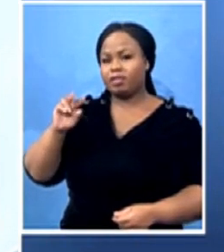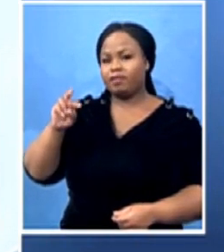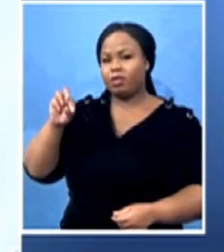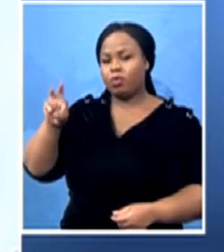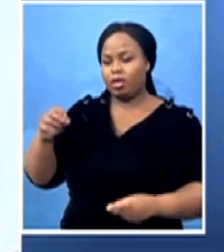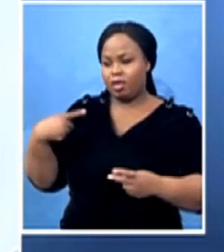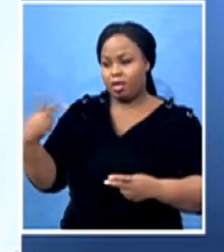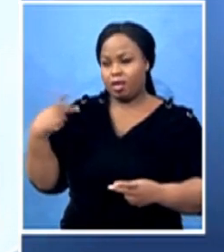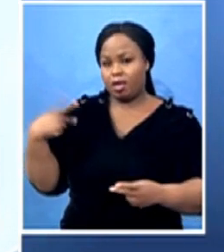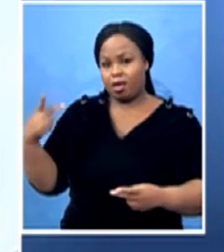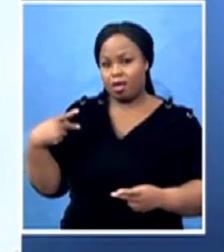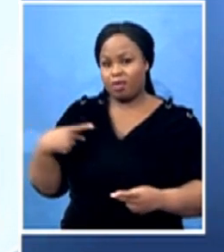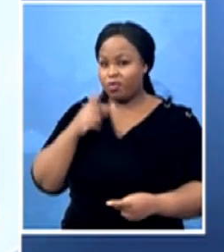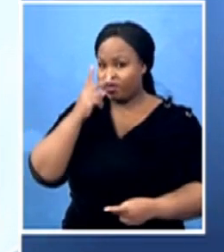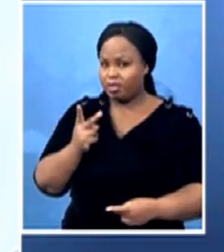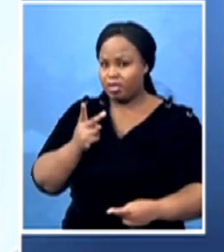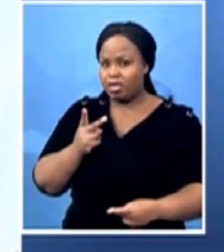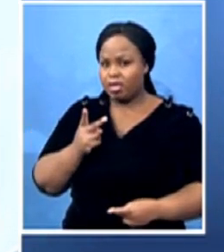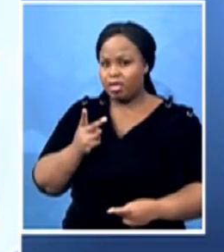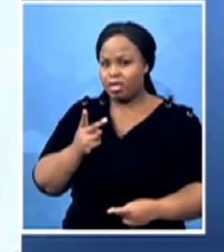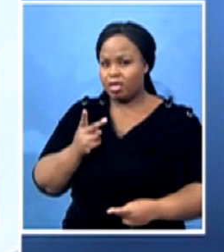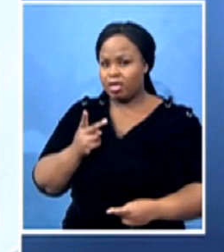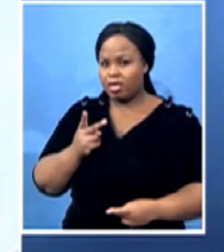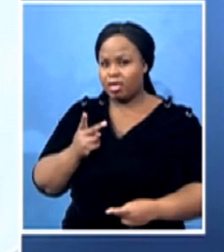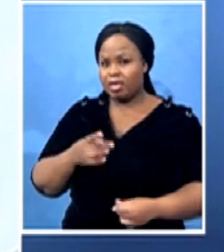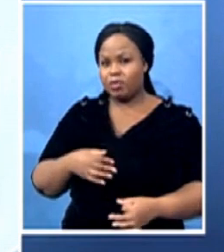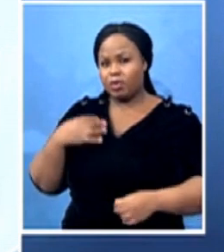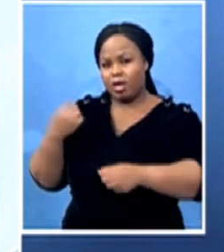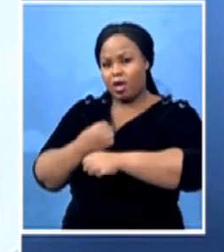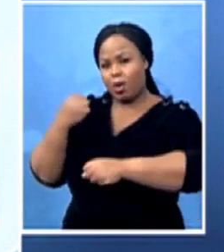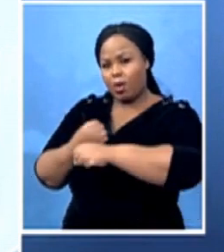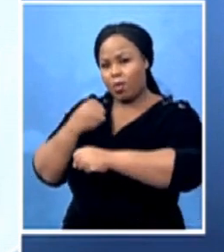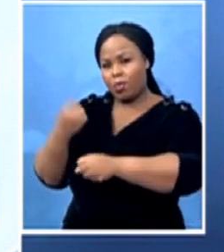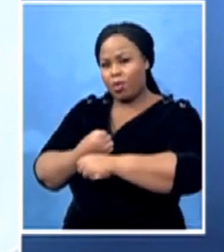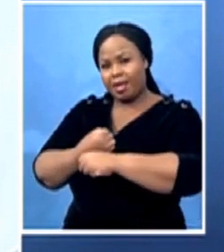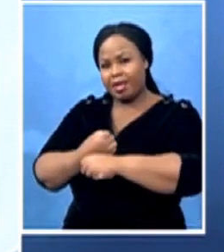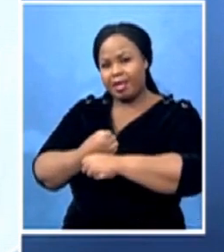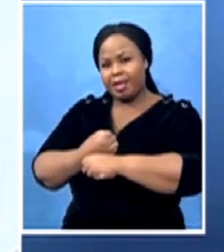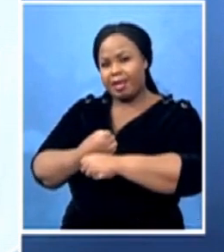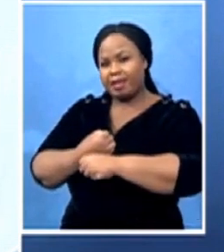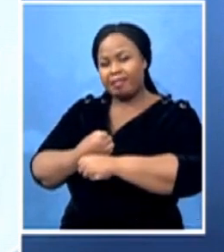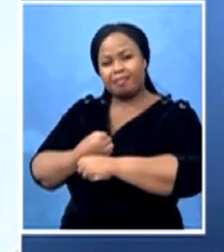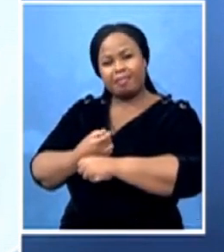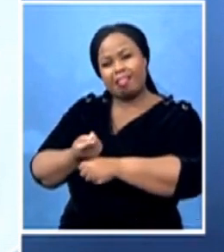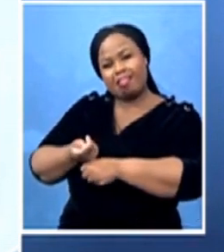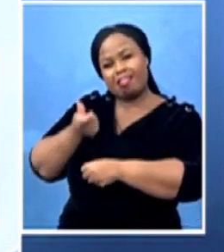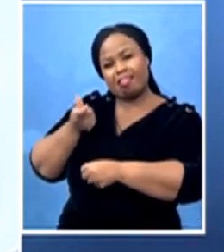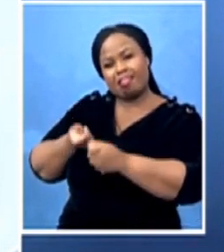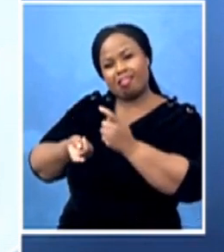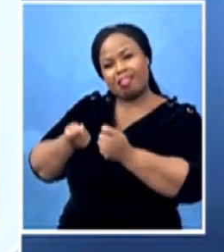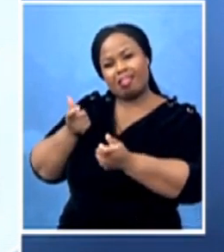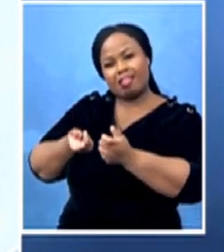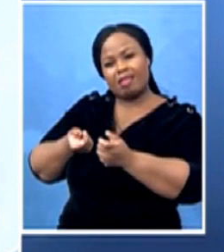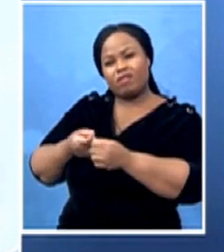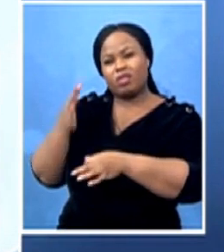finger wagging duty has not been used much in the last few years. And we were wondering whether you are